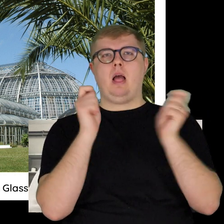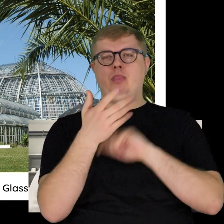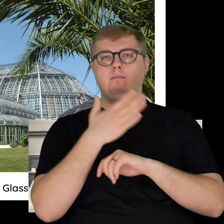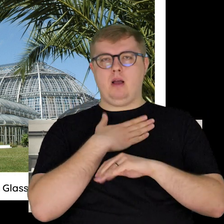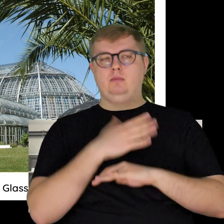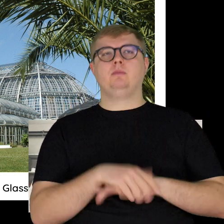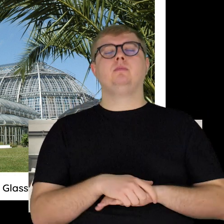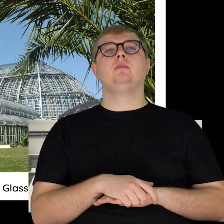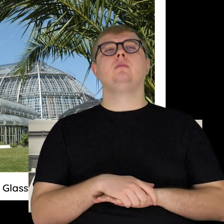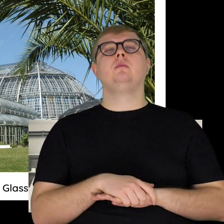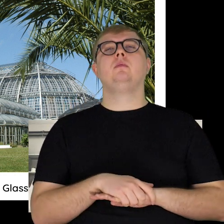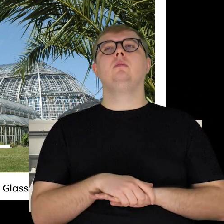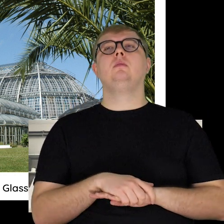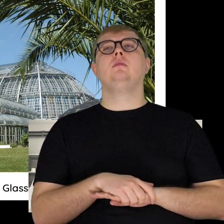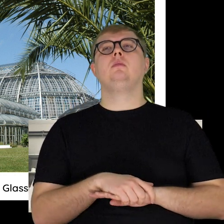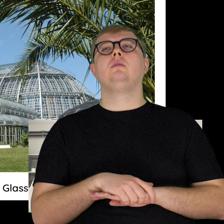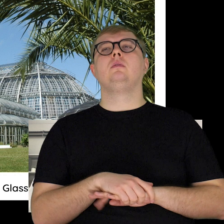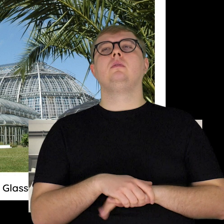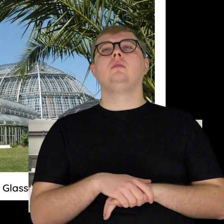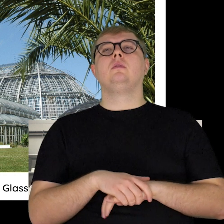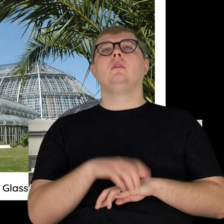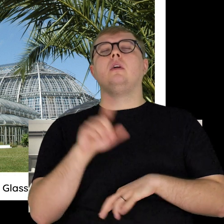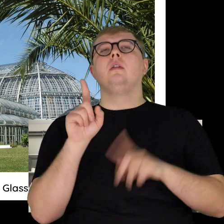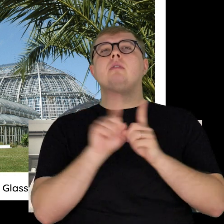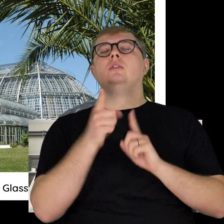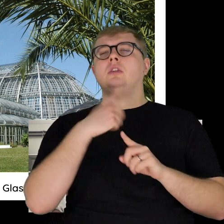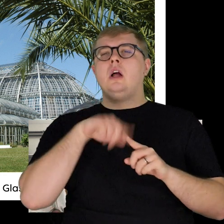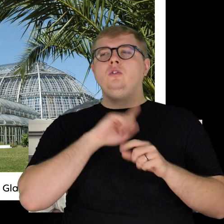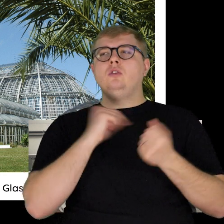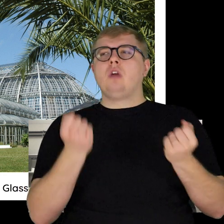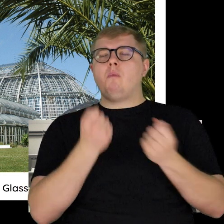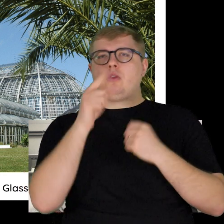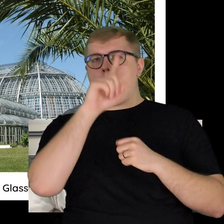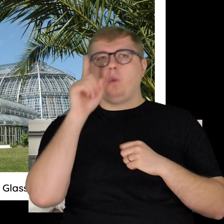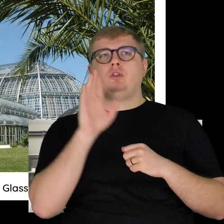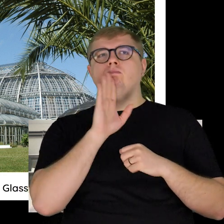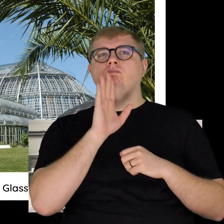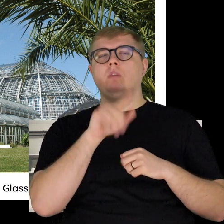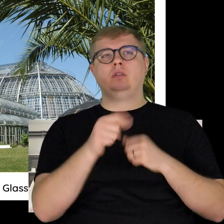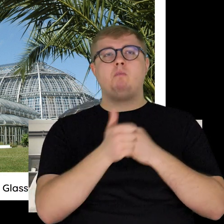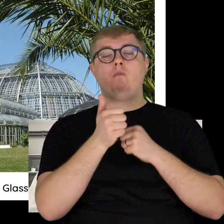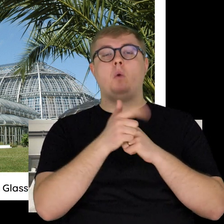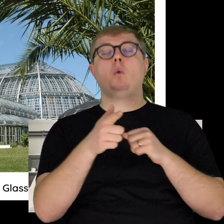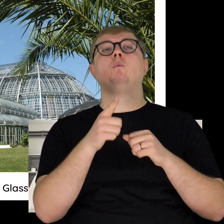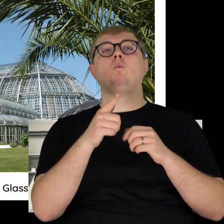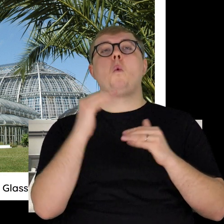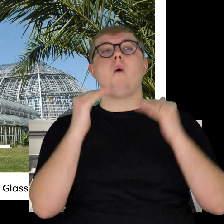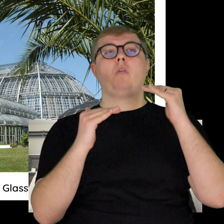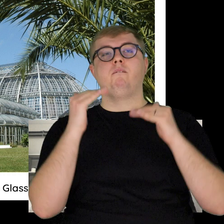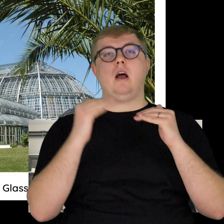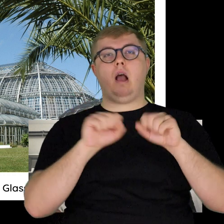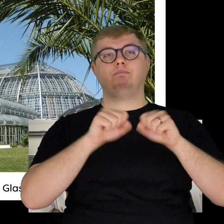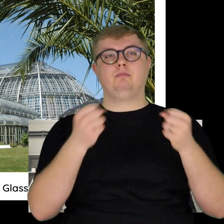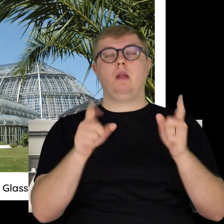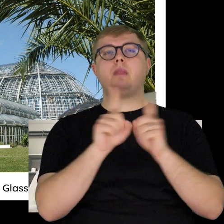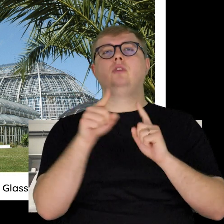our actions as humans have kind of disturbed these balances and disturbed these kind of life systems. So within this context, one of the